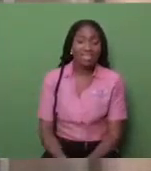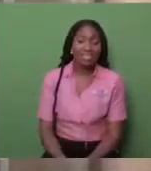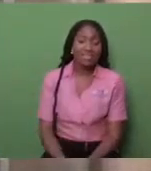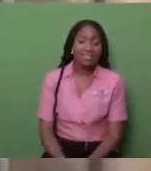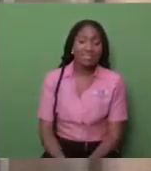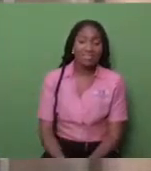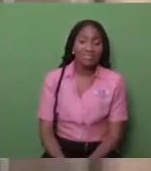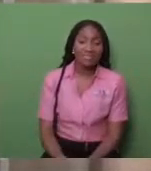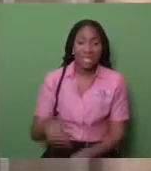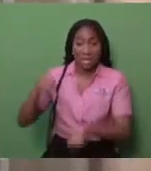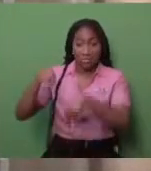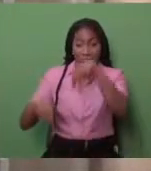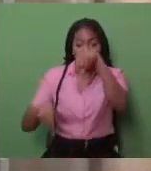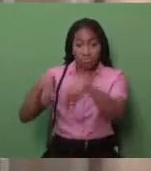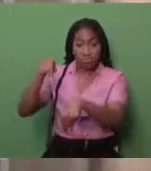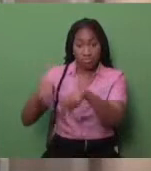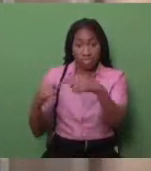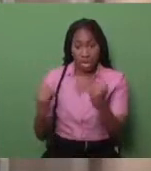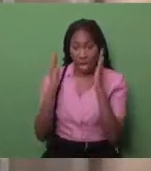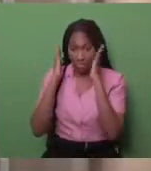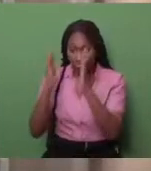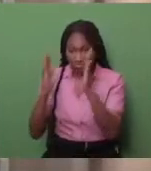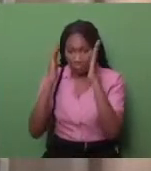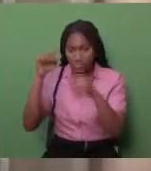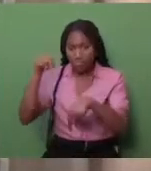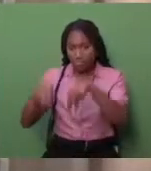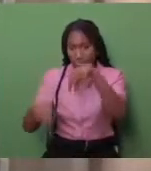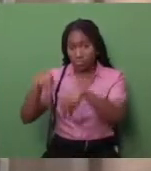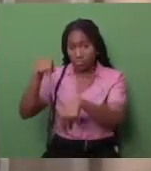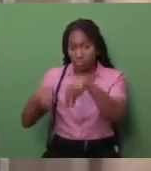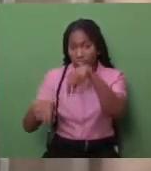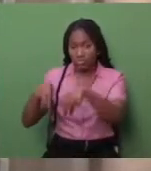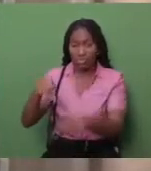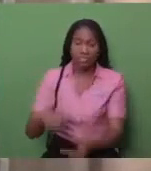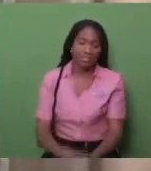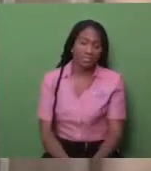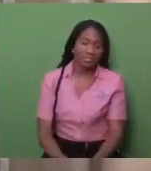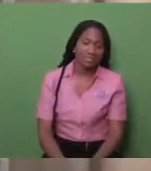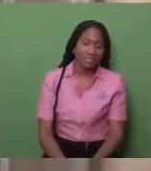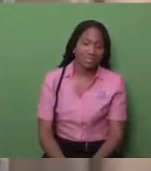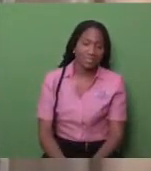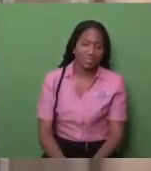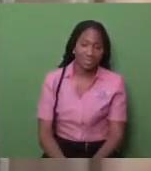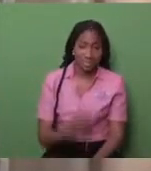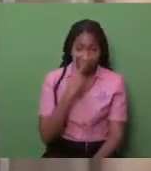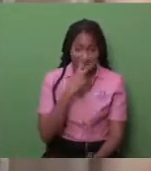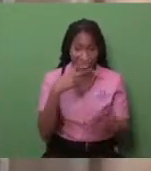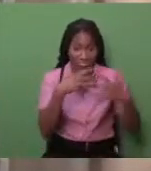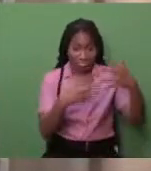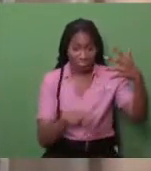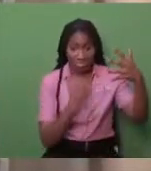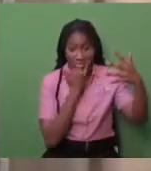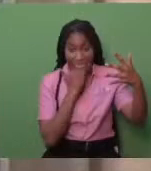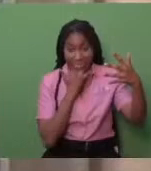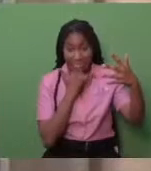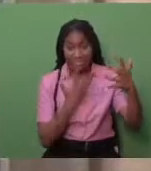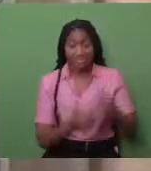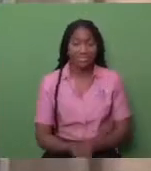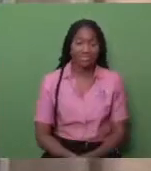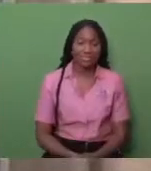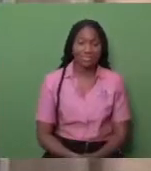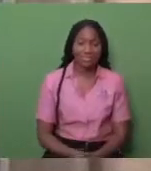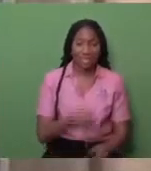Energy sector, madam. Energy sector. More typos, maybe. Yeah. I guess those are all typos. With the energy